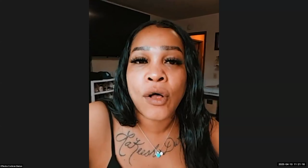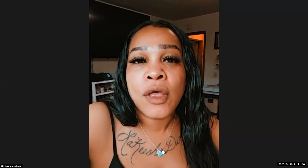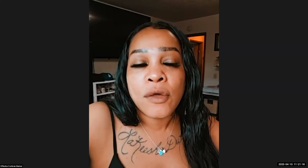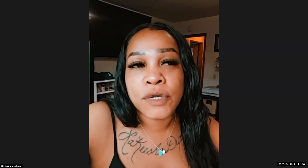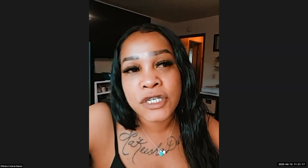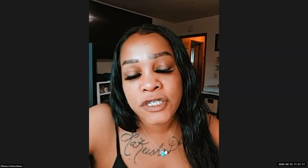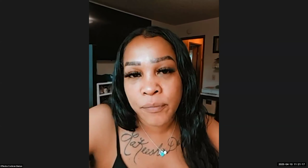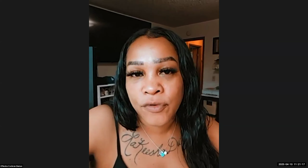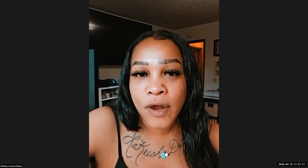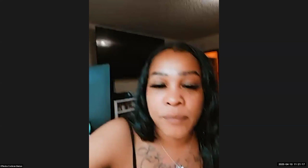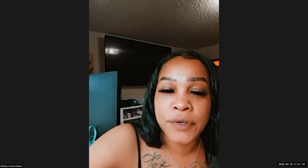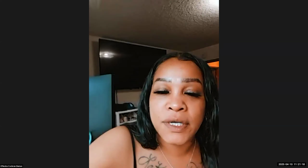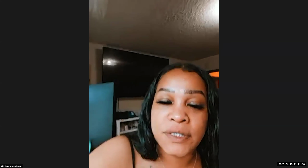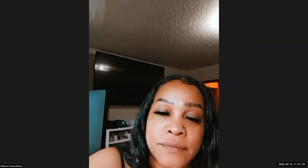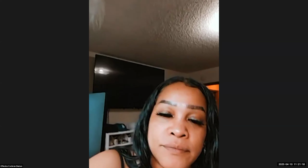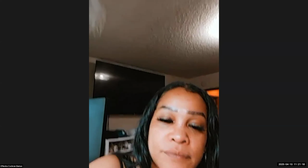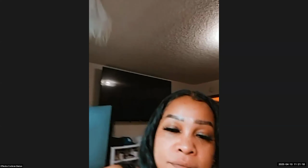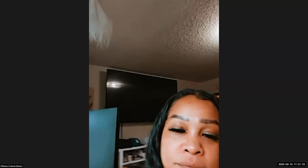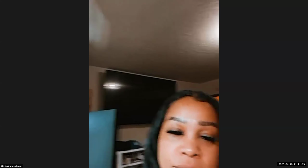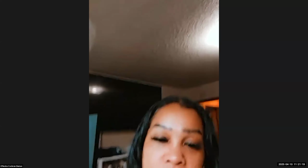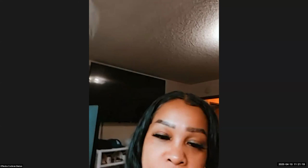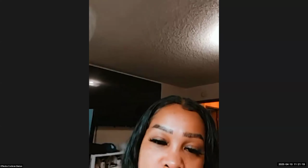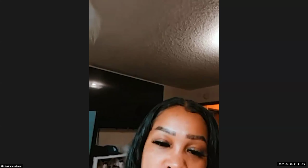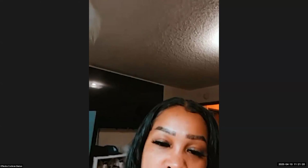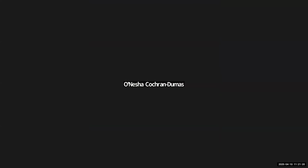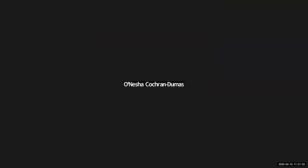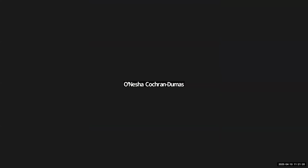the same goal, which is to improve our communities.